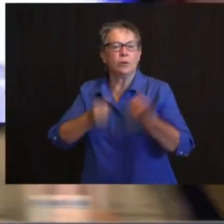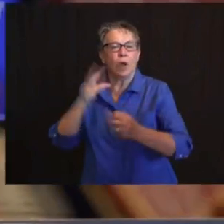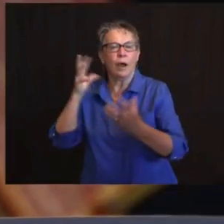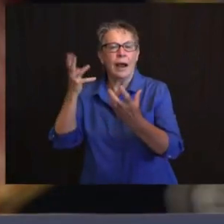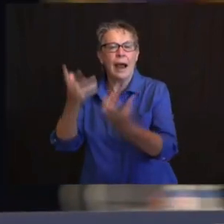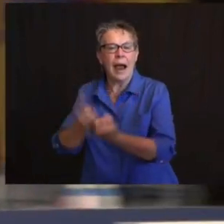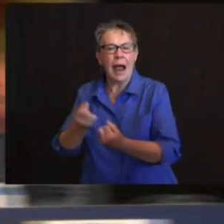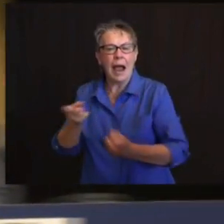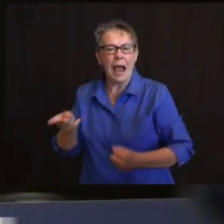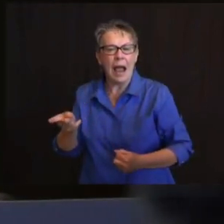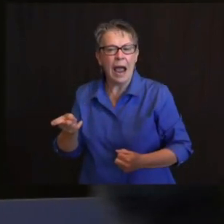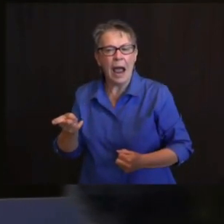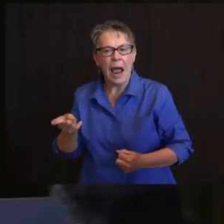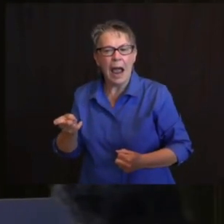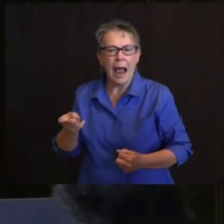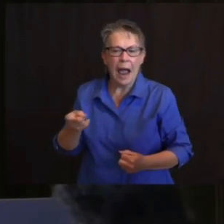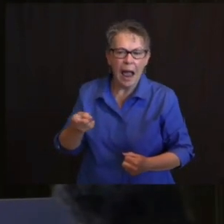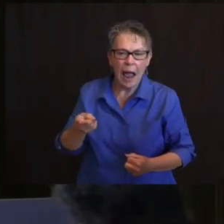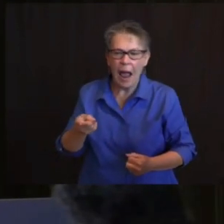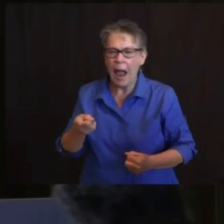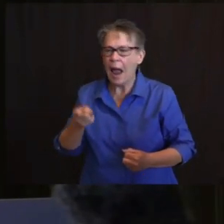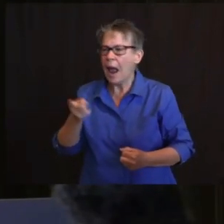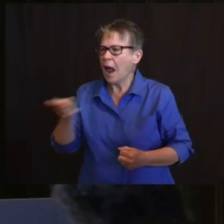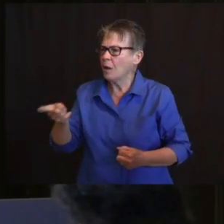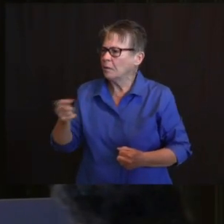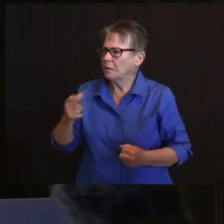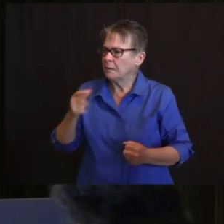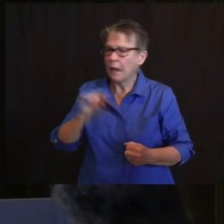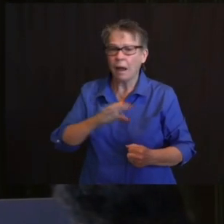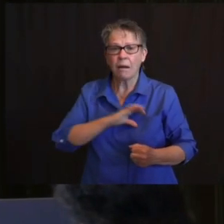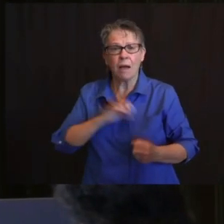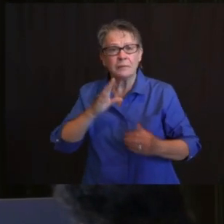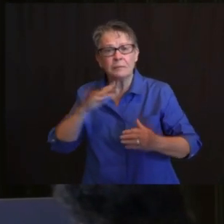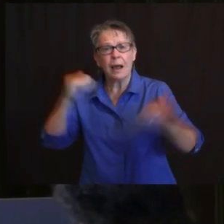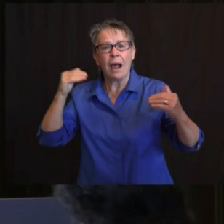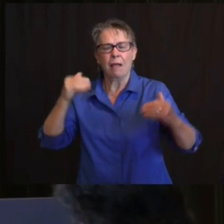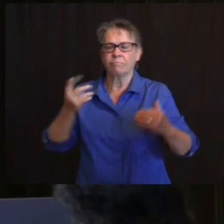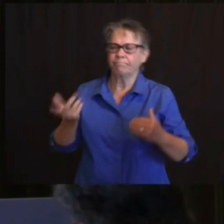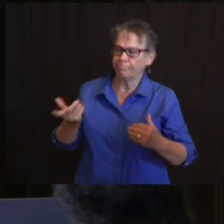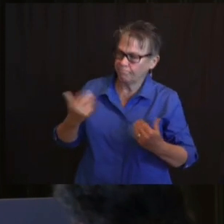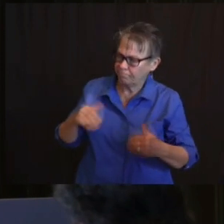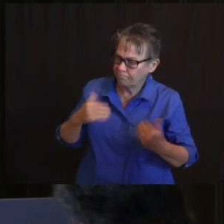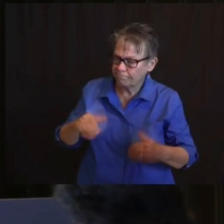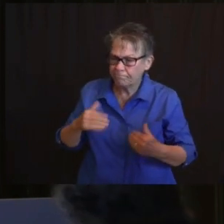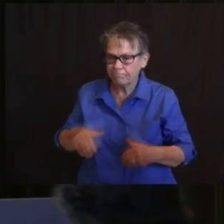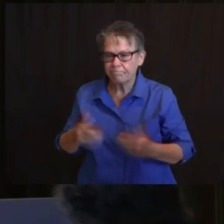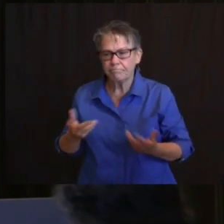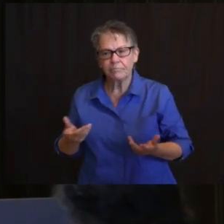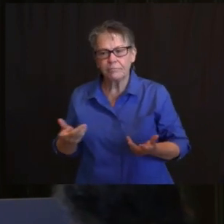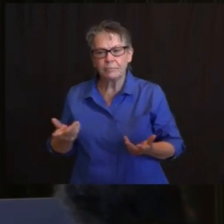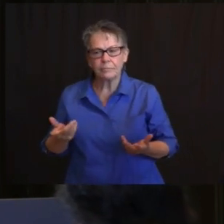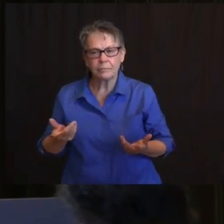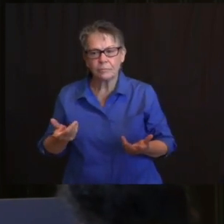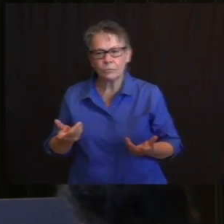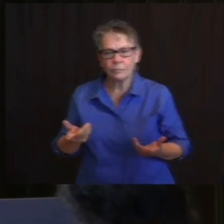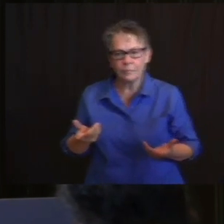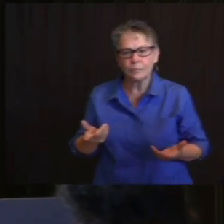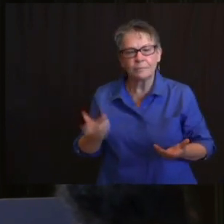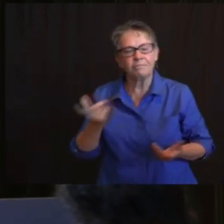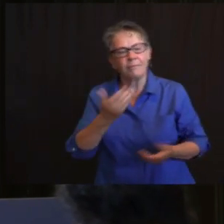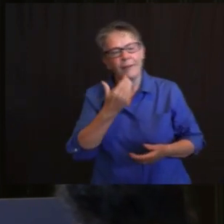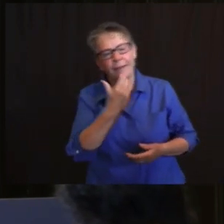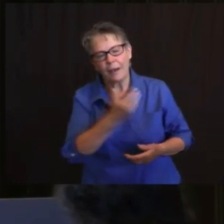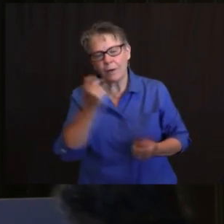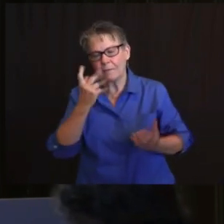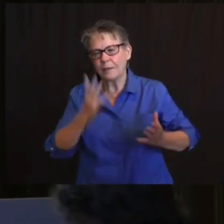Good afternoon. I actually have nothing to report on the overnight for the any executive order violations. I do have, there